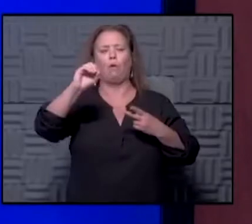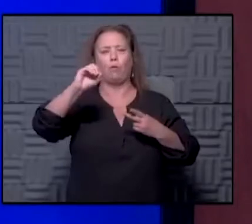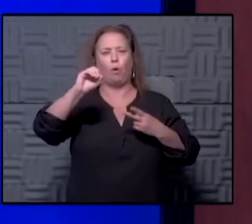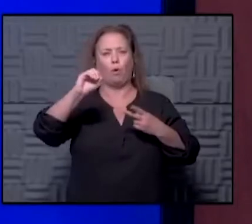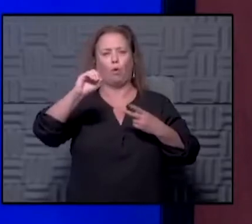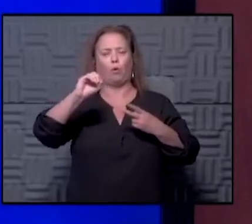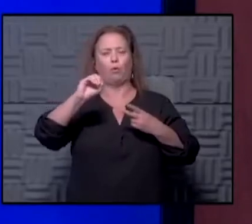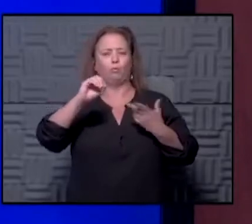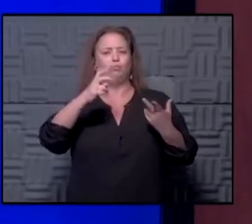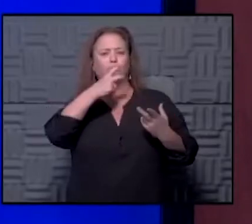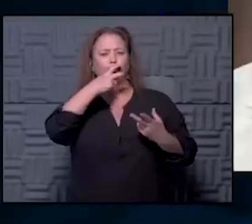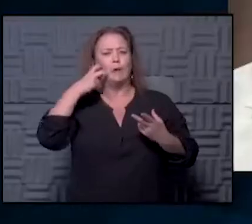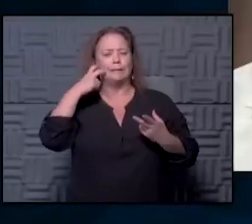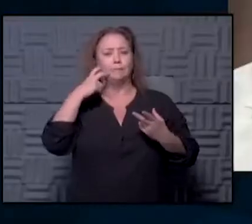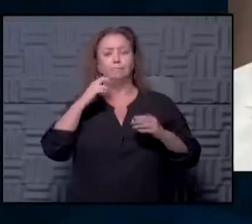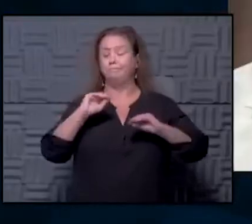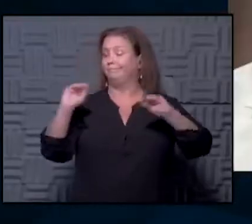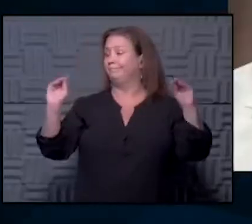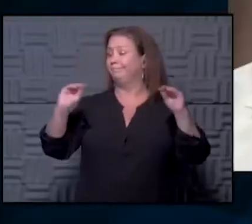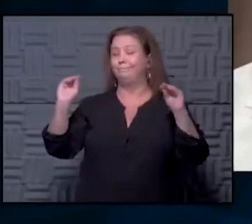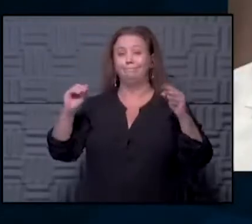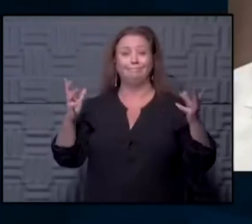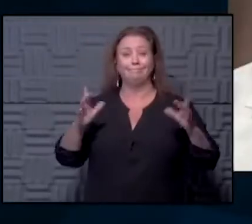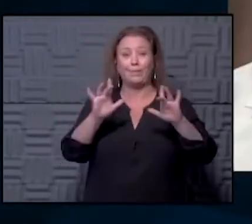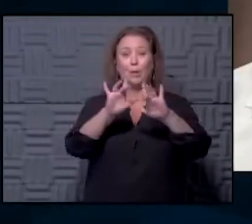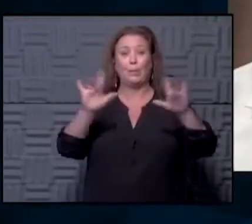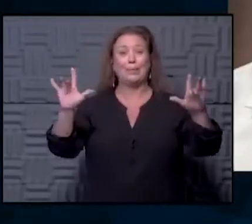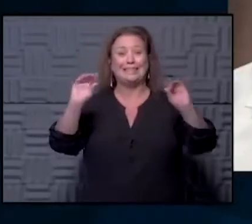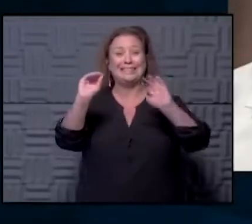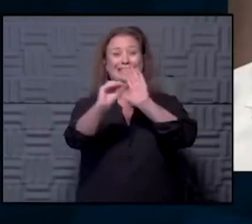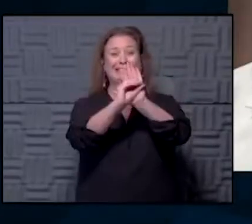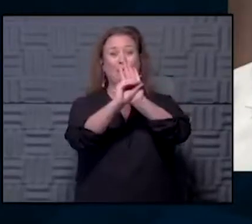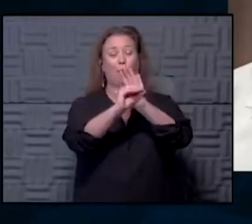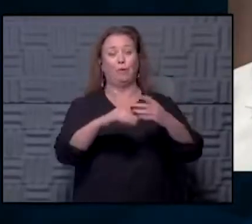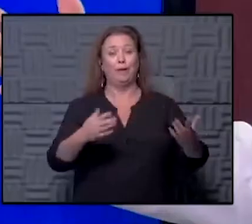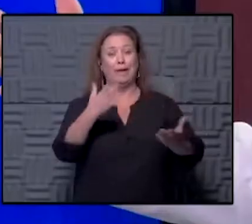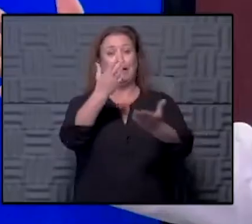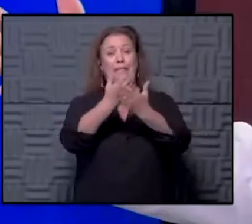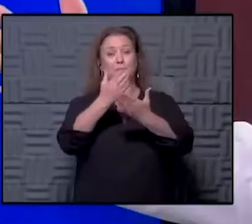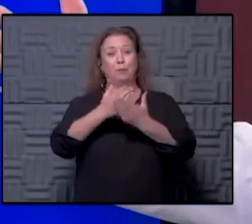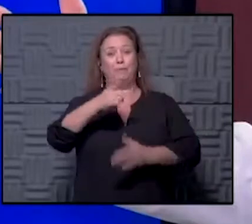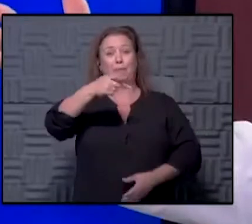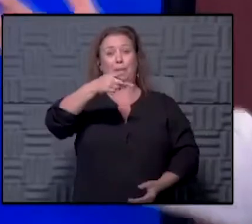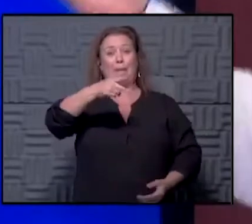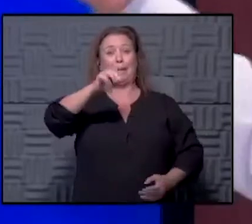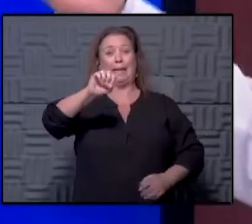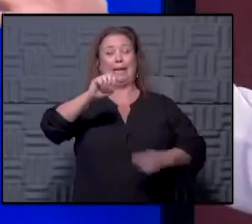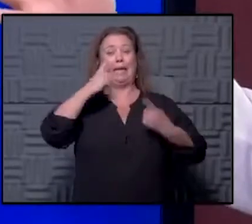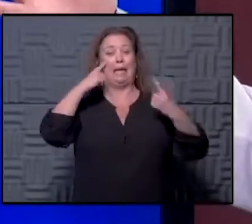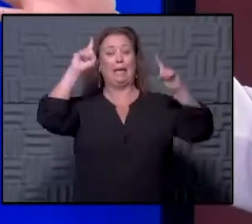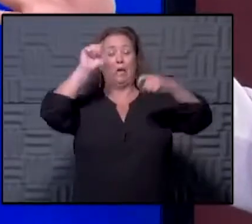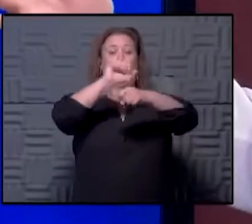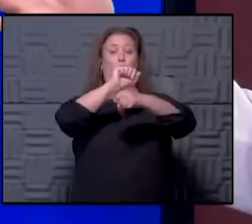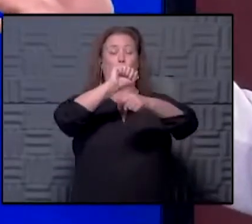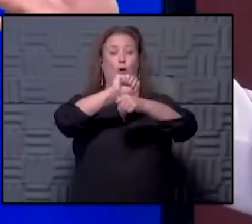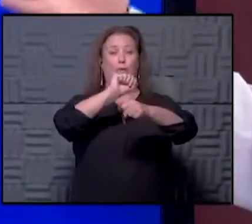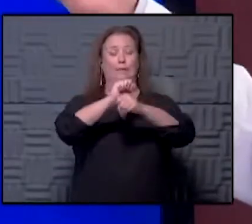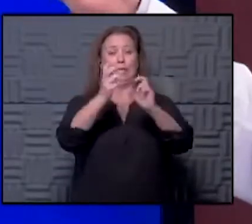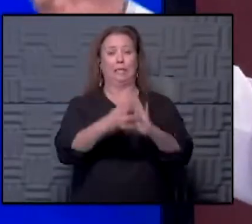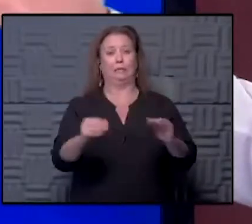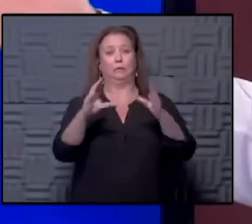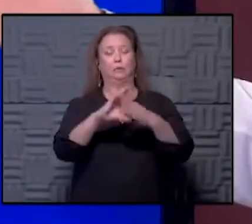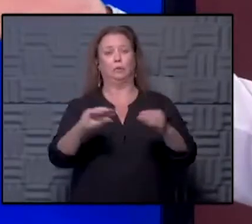dentists and orthodontics? None. You know, it's proof that PPE works. Yeah. That and the whole story